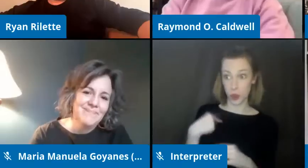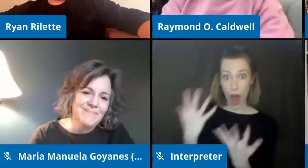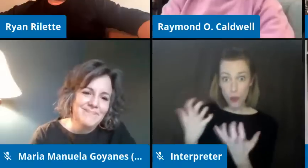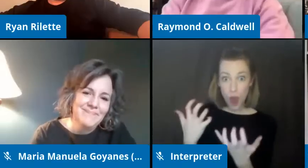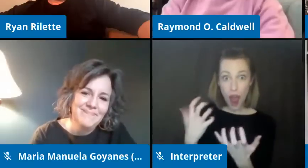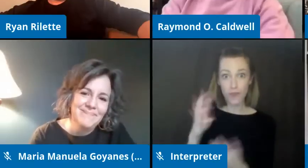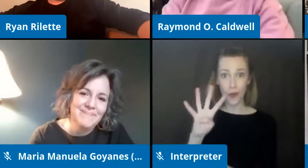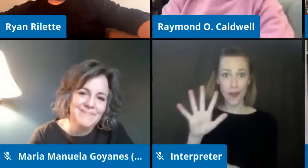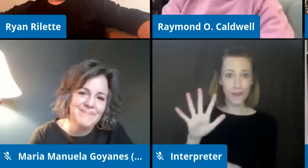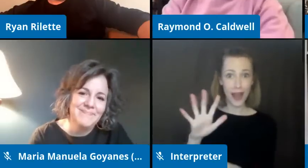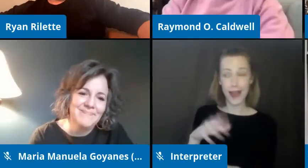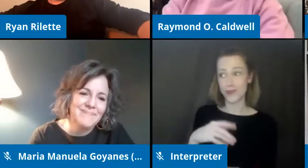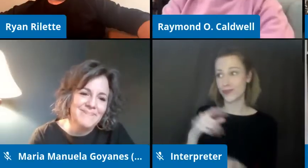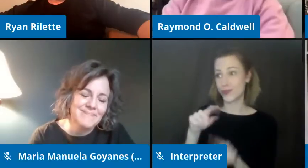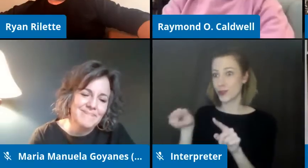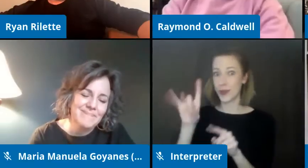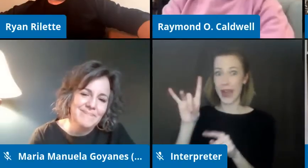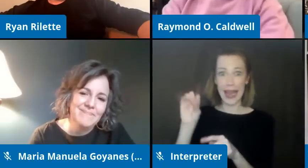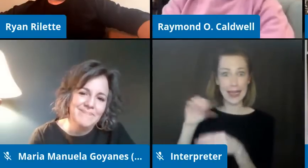not like?